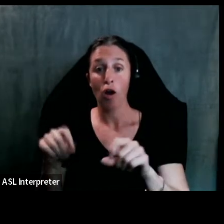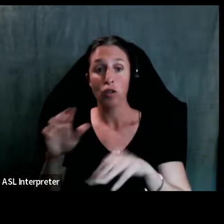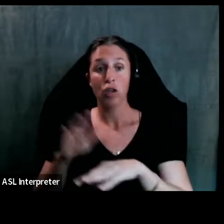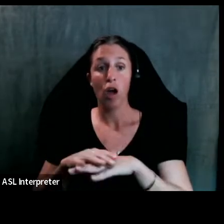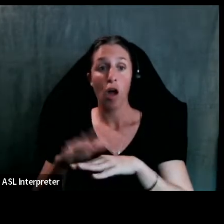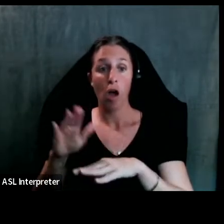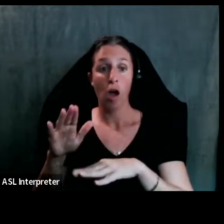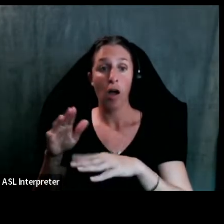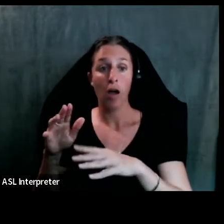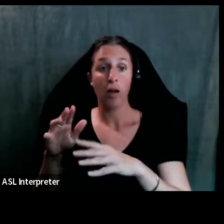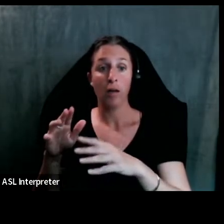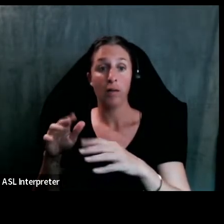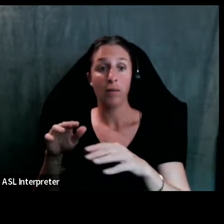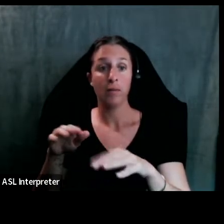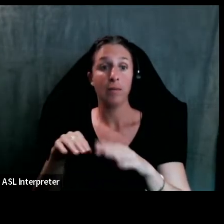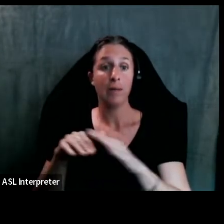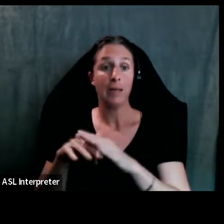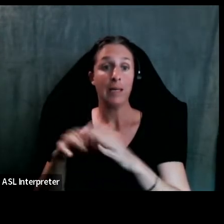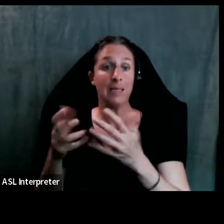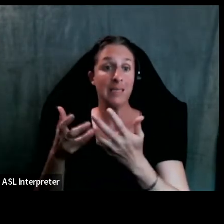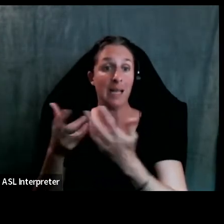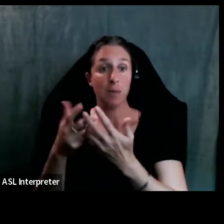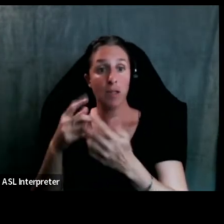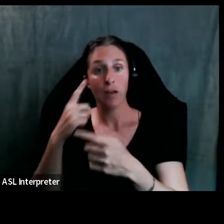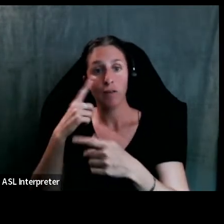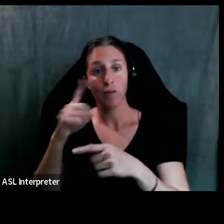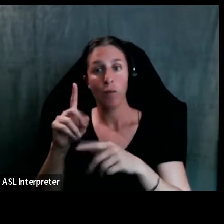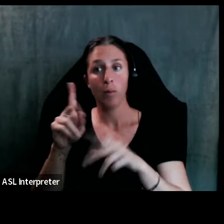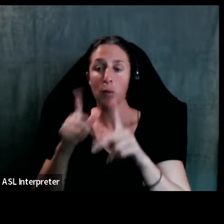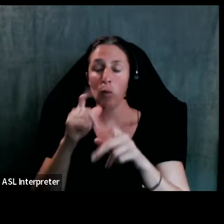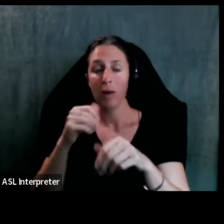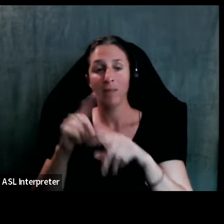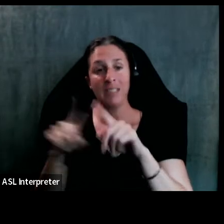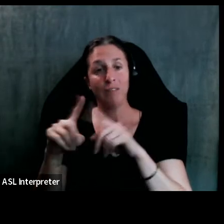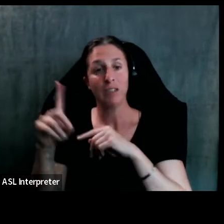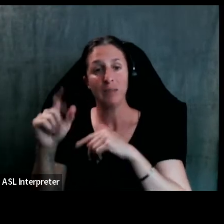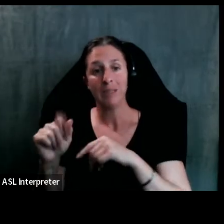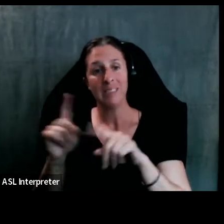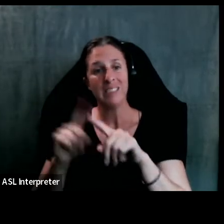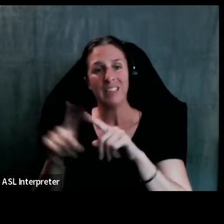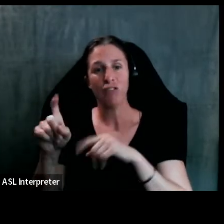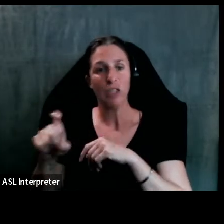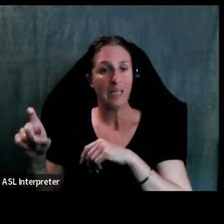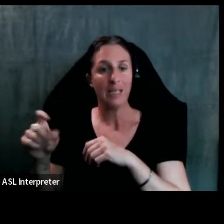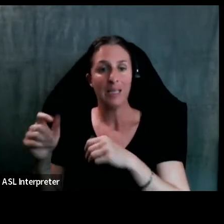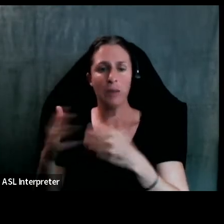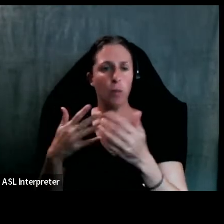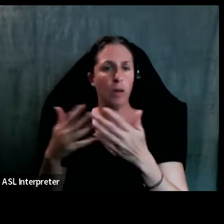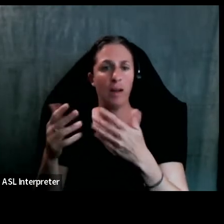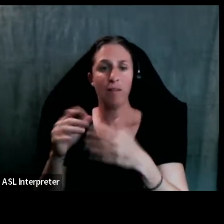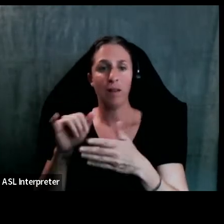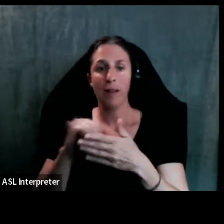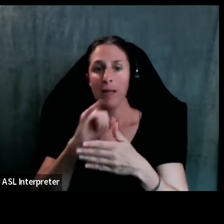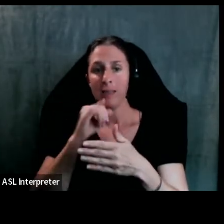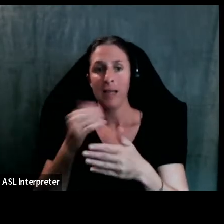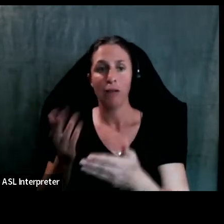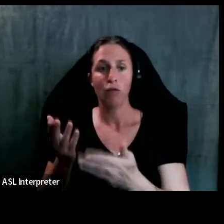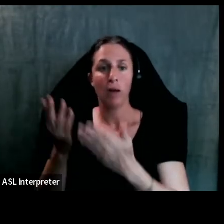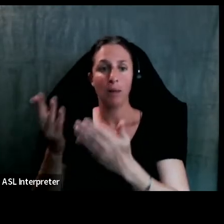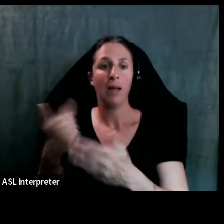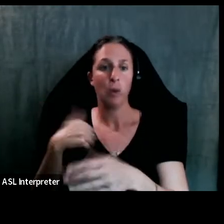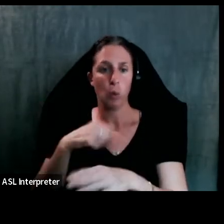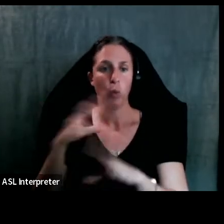accessibility for people who have different disabilities, different just needs, whatever it is. I recommend that we do